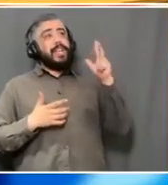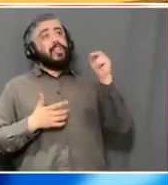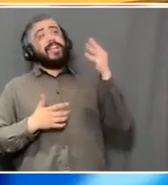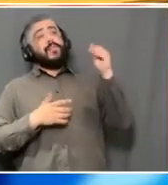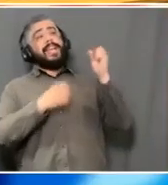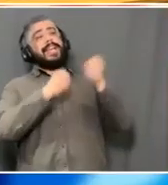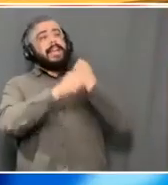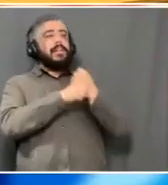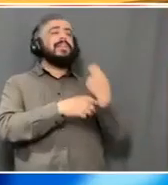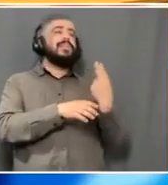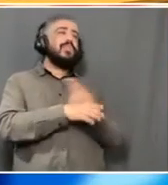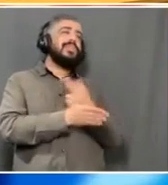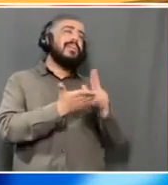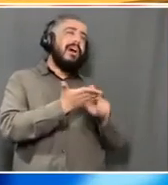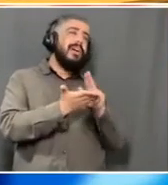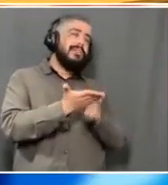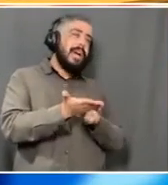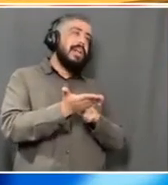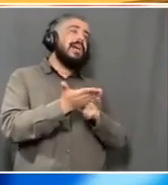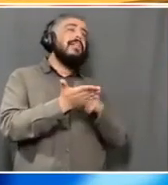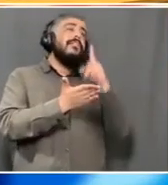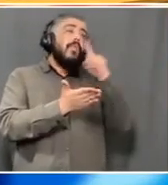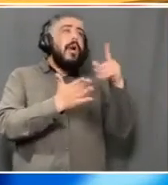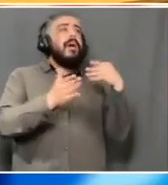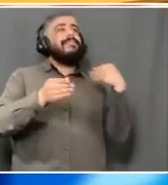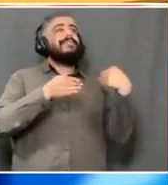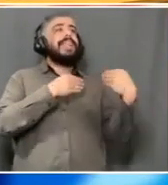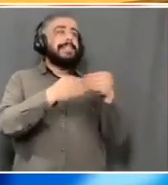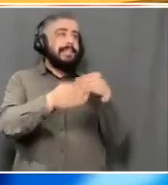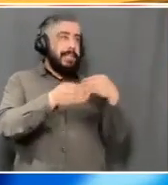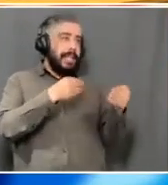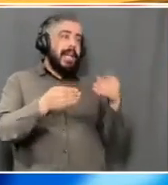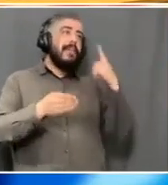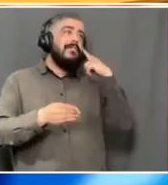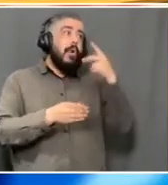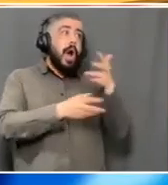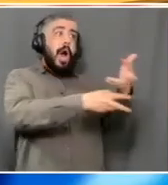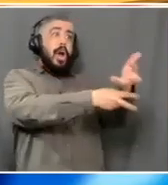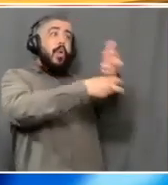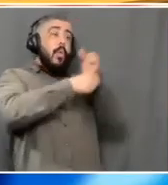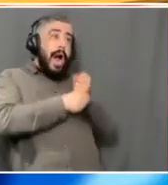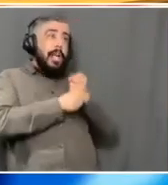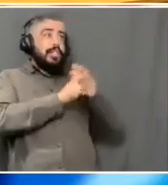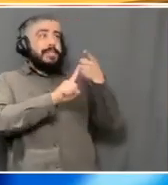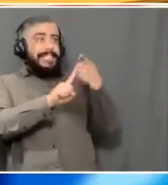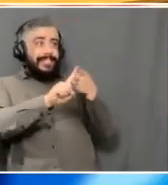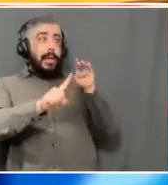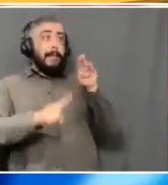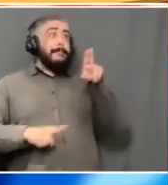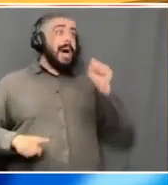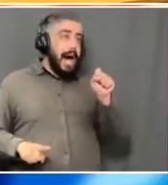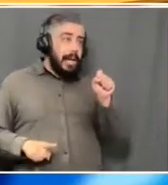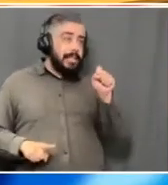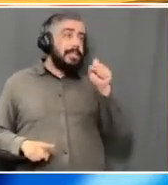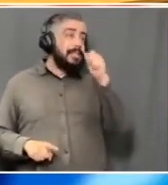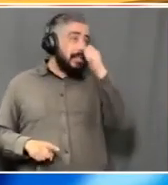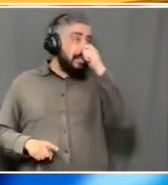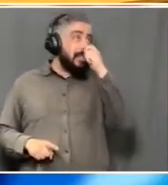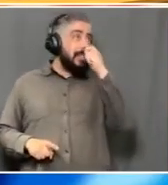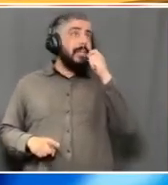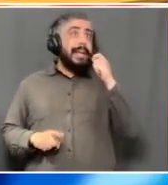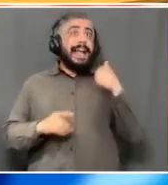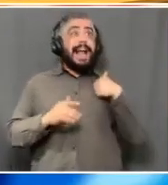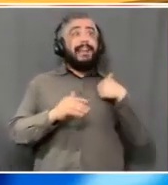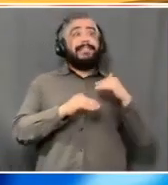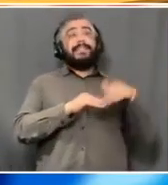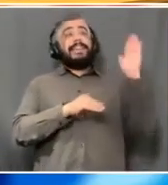model so that you have flexibility to acquire particular buses. There are upwards of 19 different